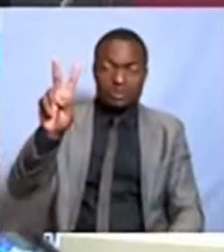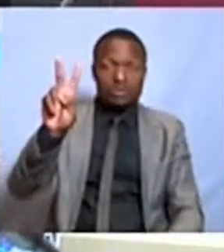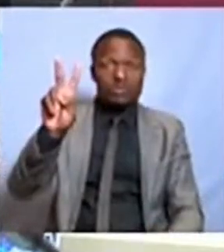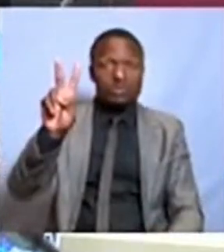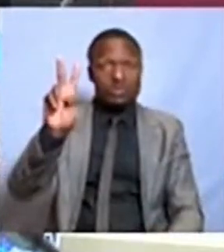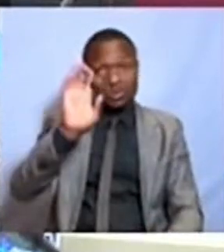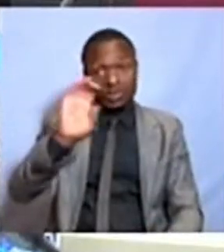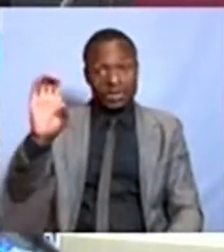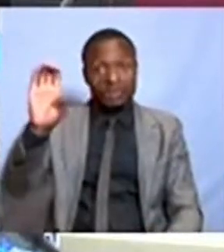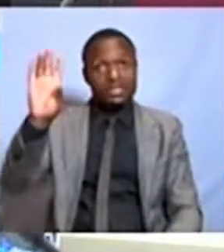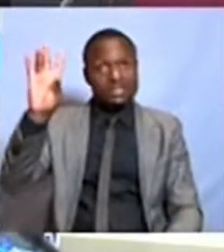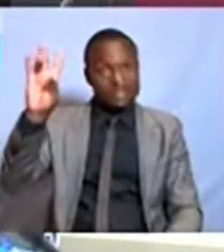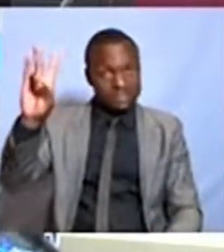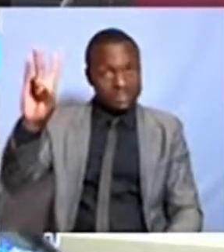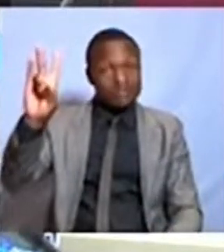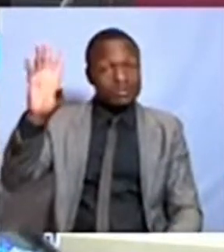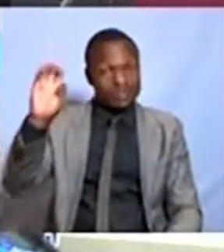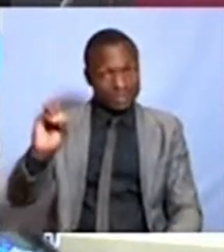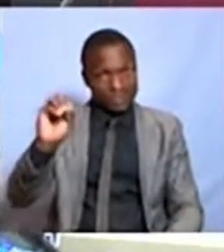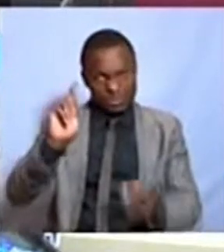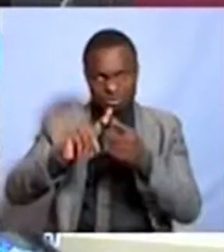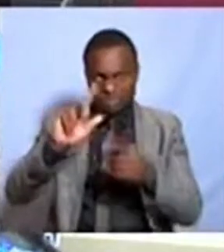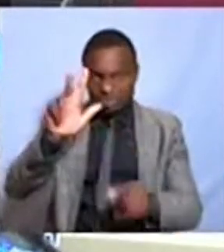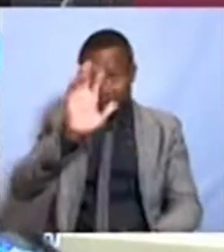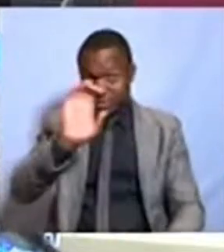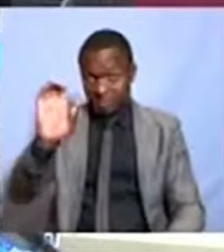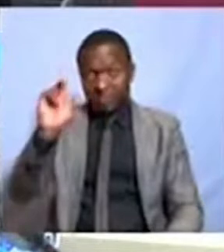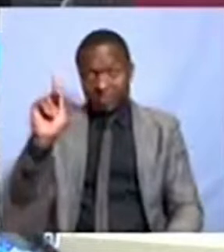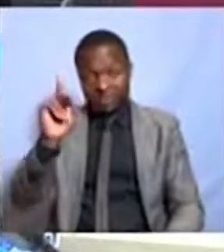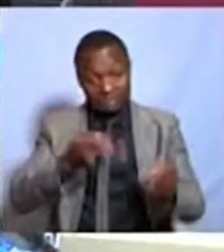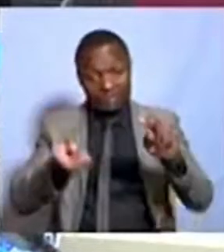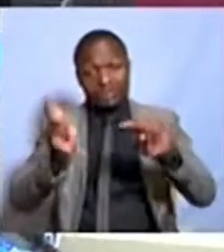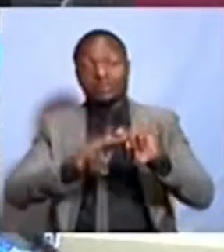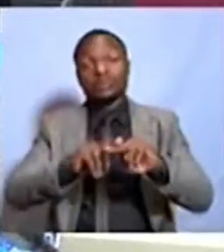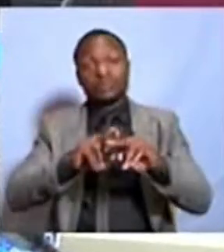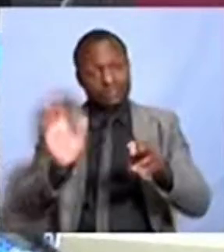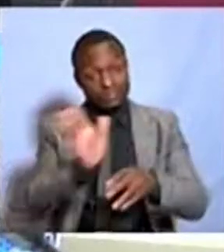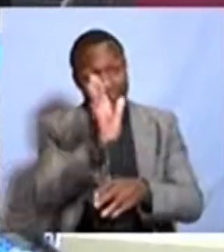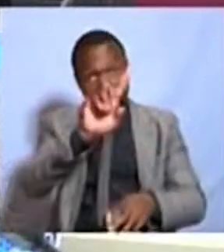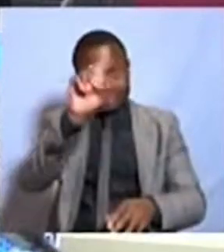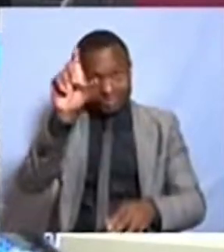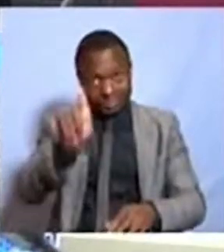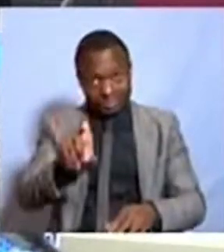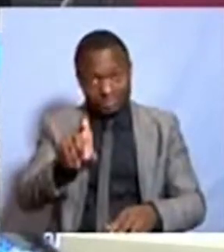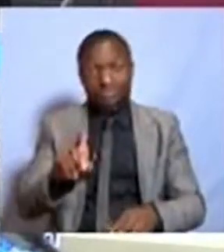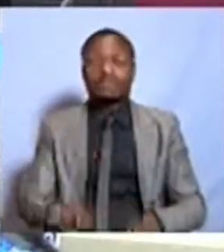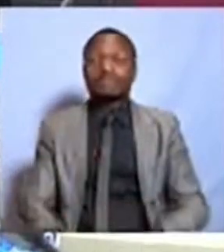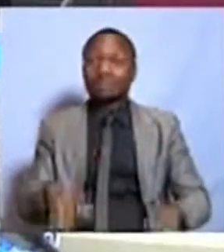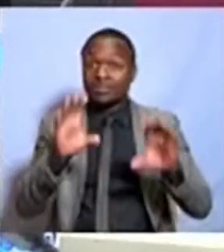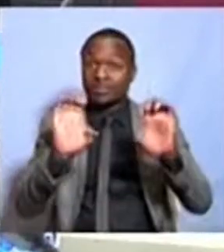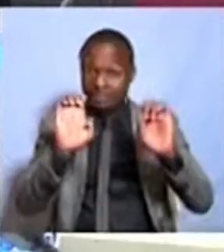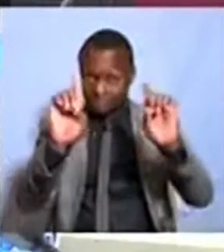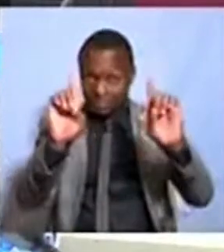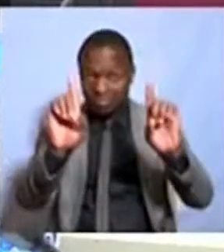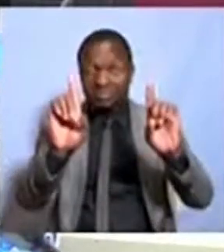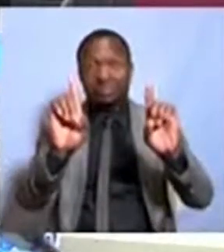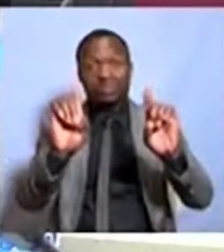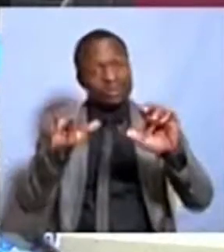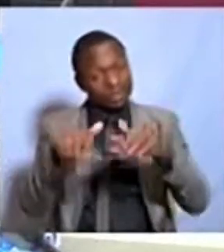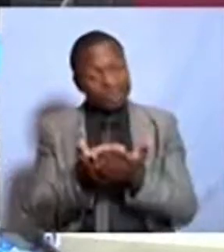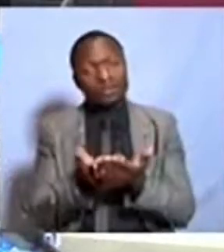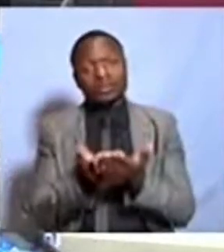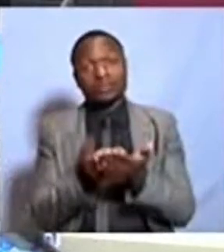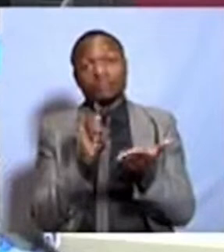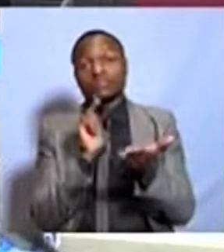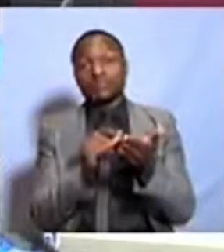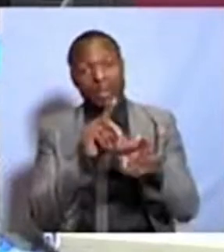270 to 300 kwacha. So even just in addition to his question to the education and how